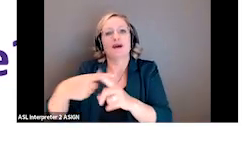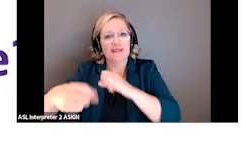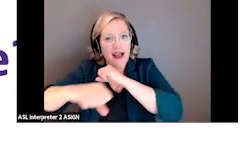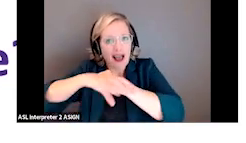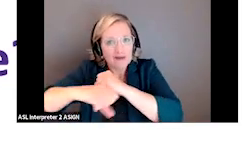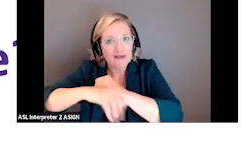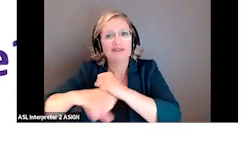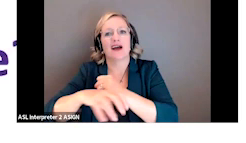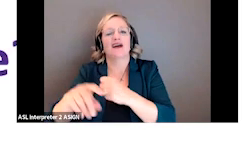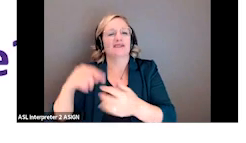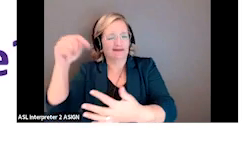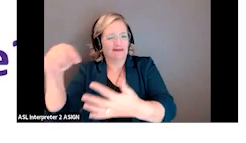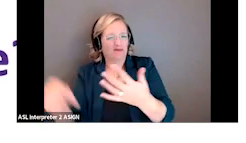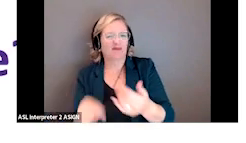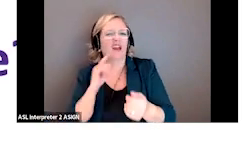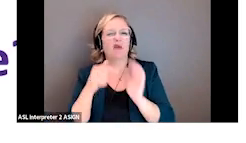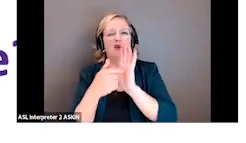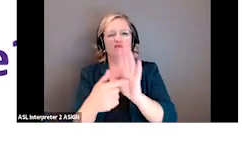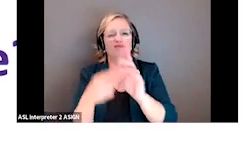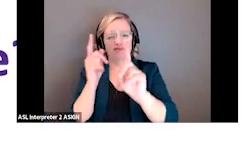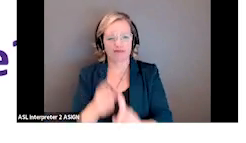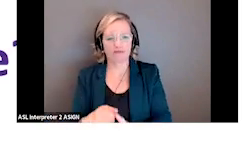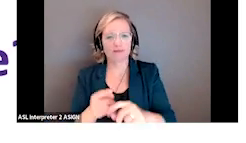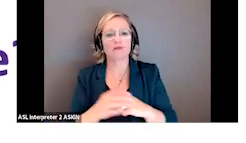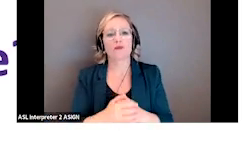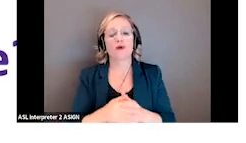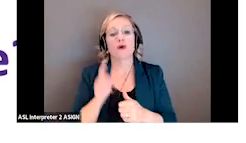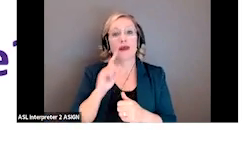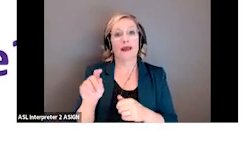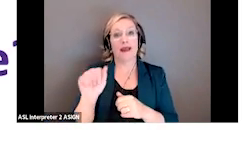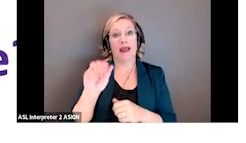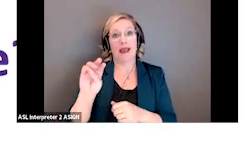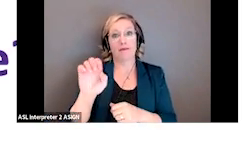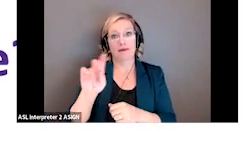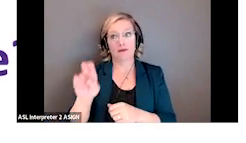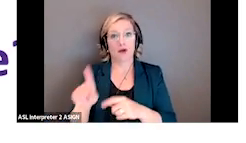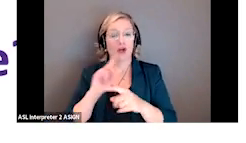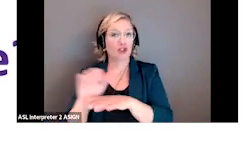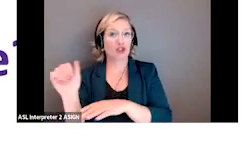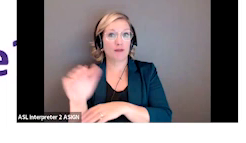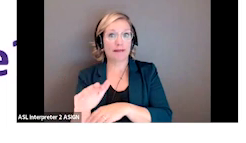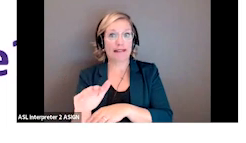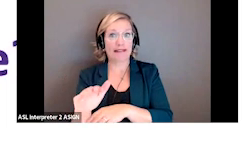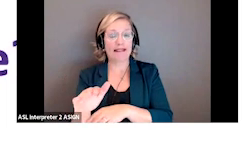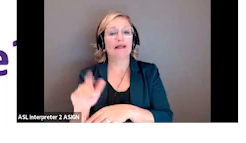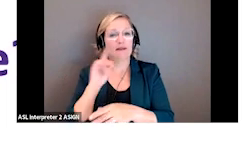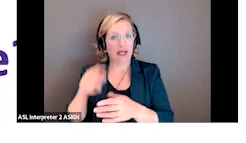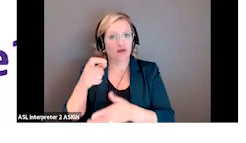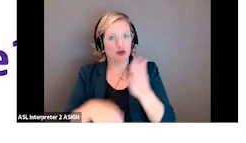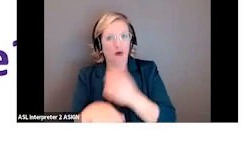through. The shipping costs into Amazon. If we can do a pallet, that's